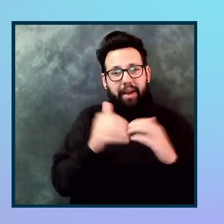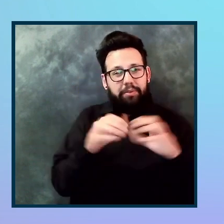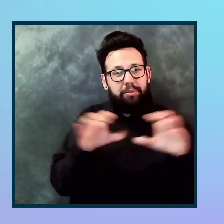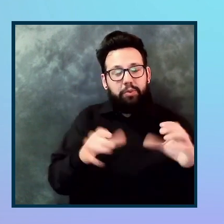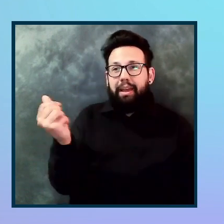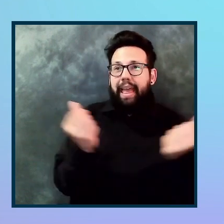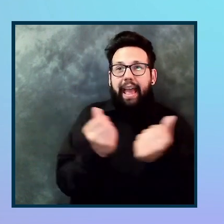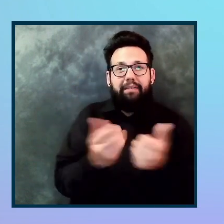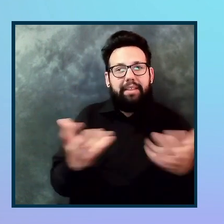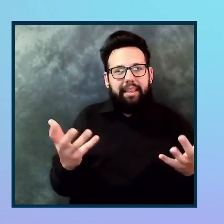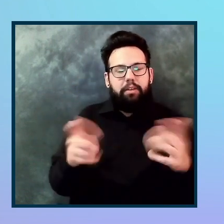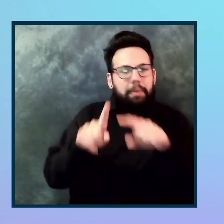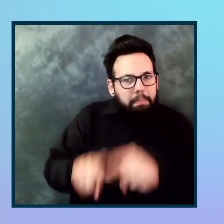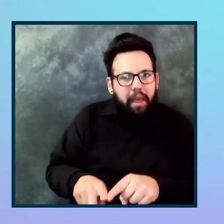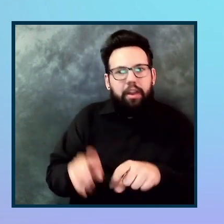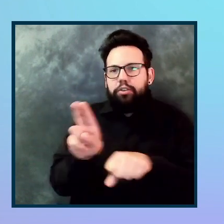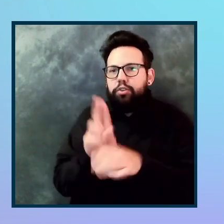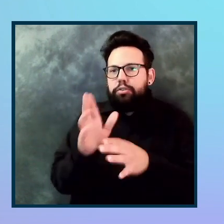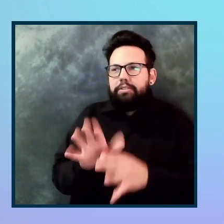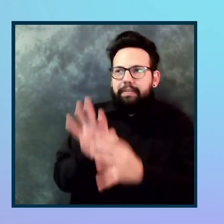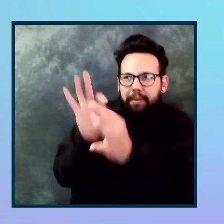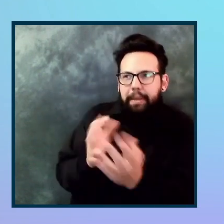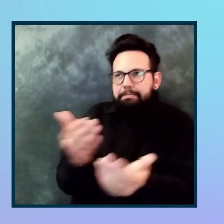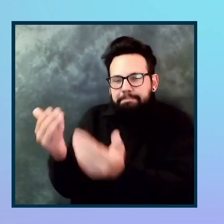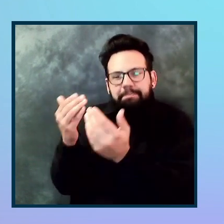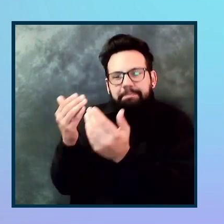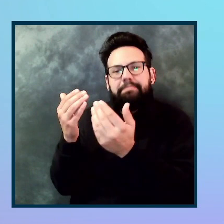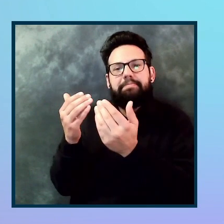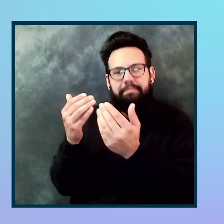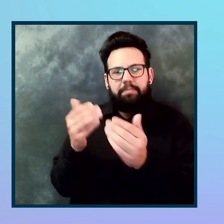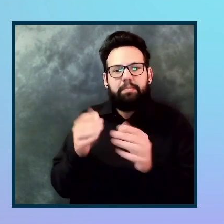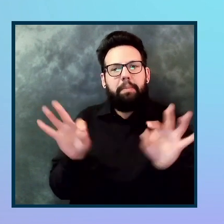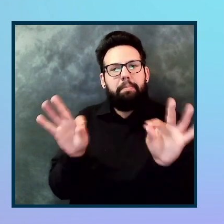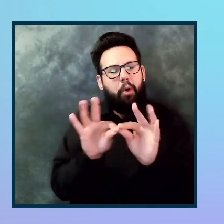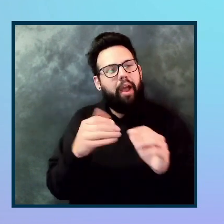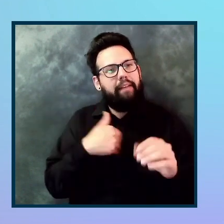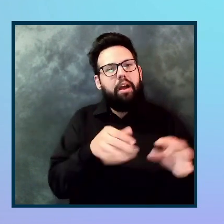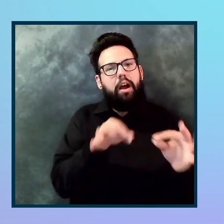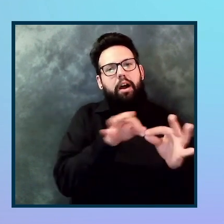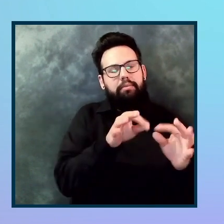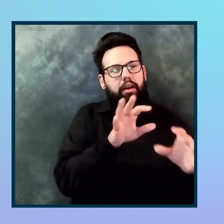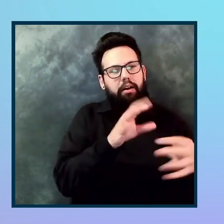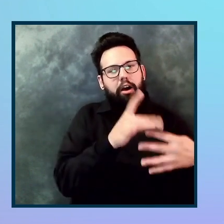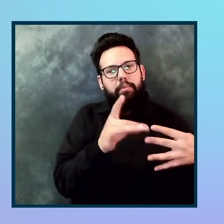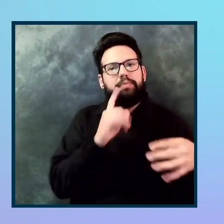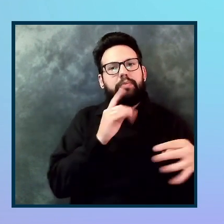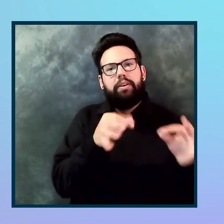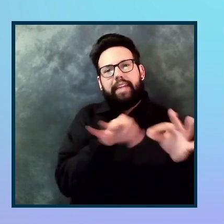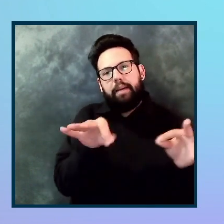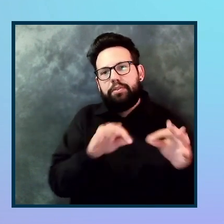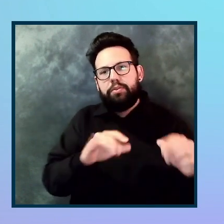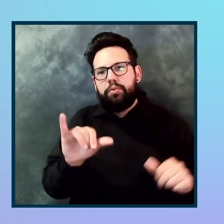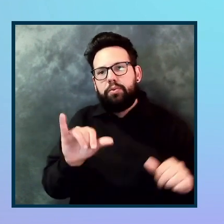user feedback and iterations. Make sure that we have an option to have on captioning. Make sure that we have someone to be able